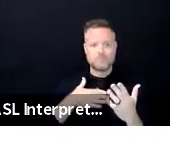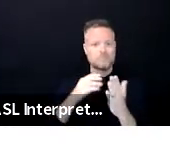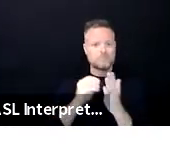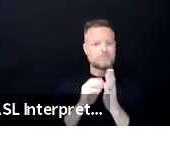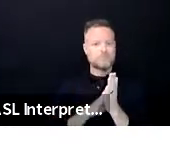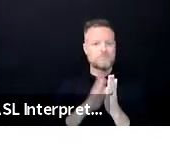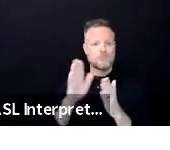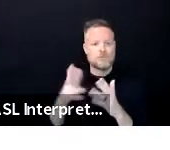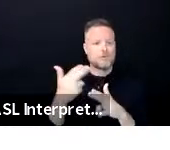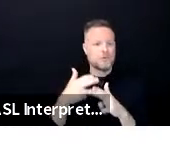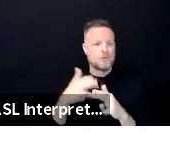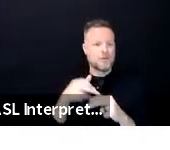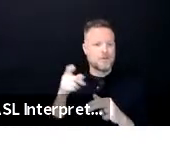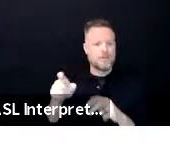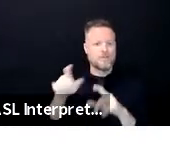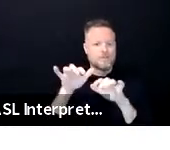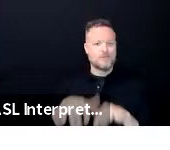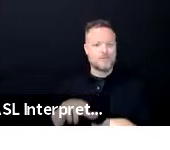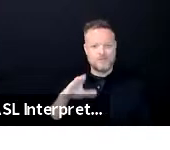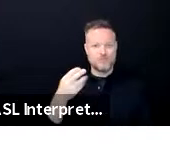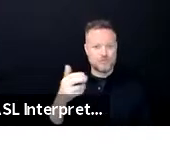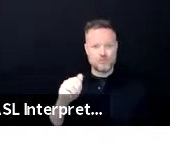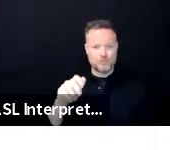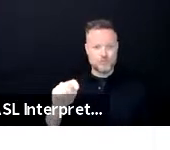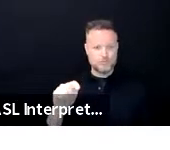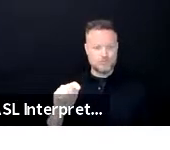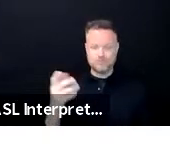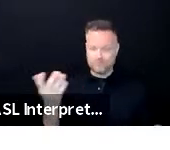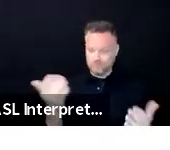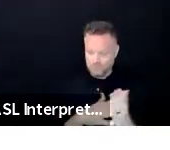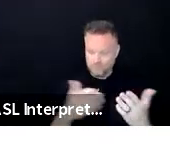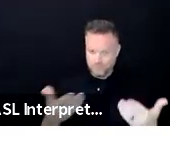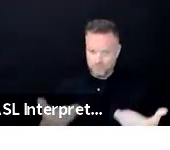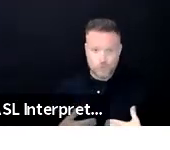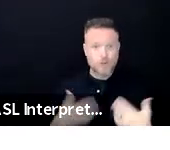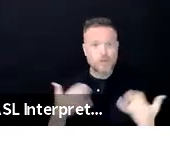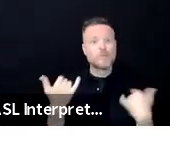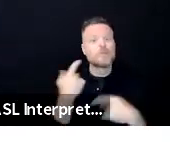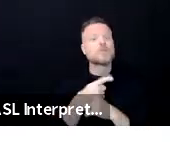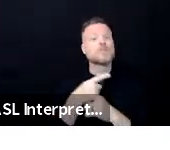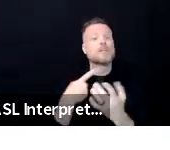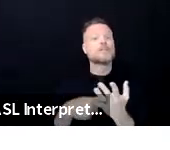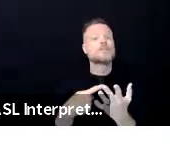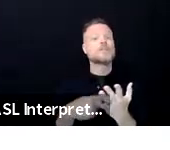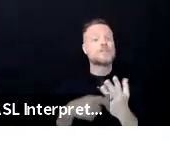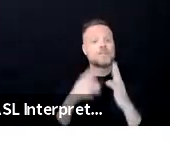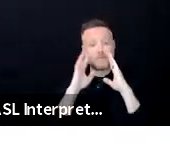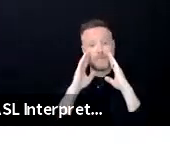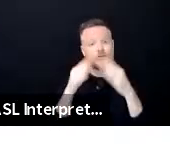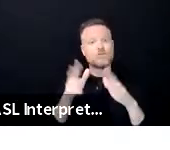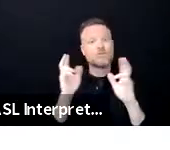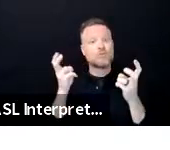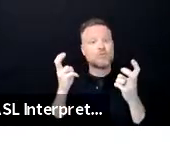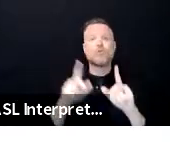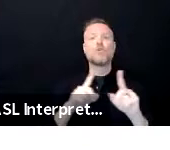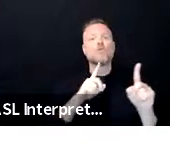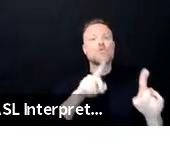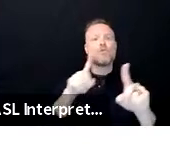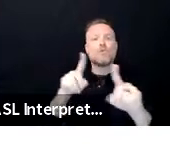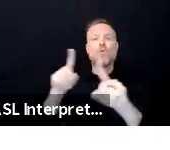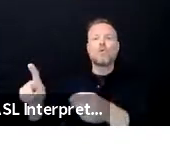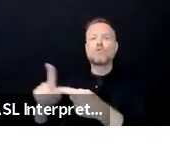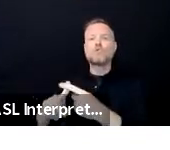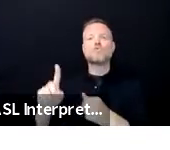chat. So welcome again. The discussion today is centered around the theme of going to where people